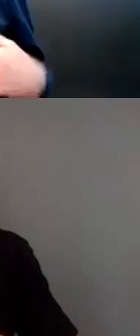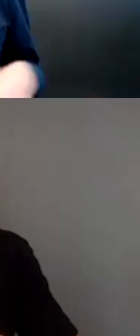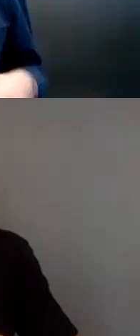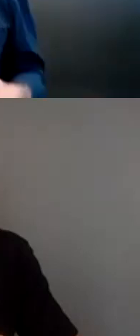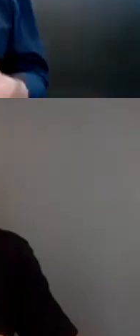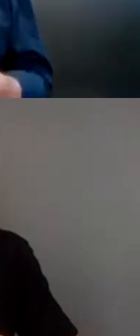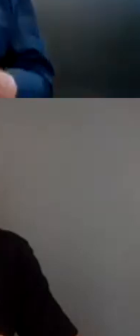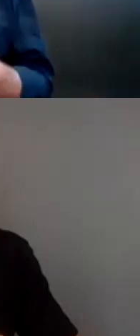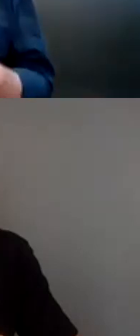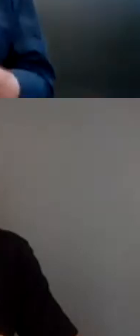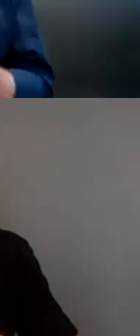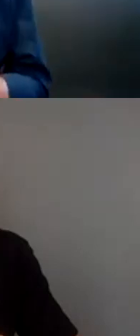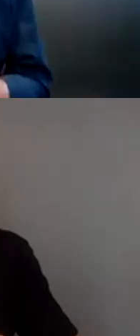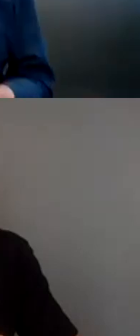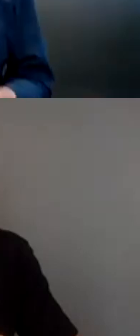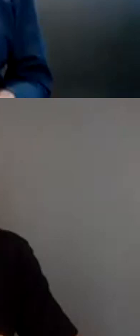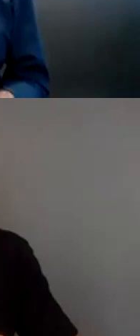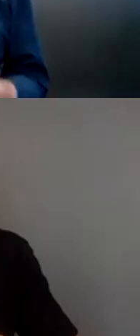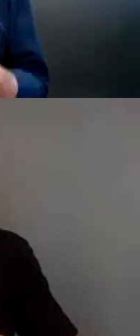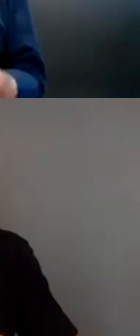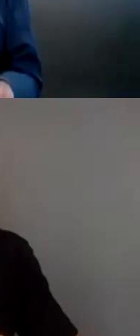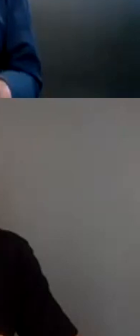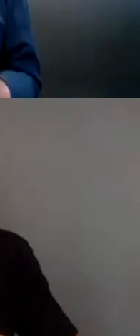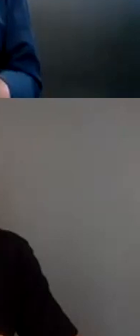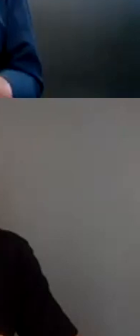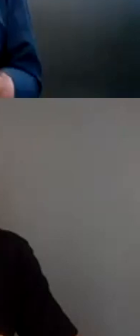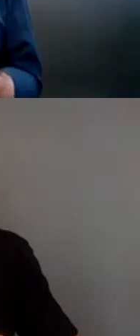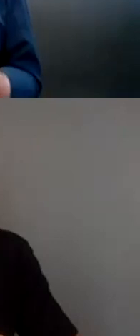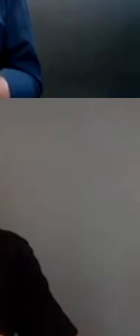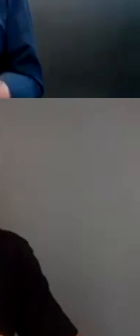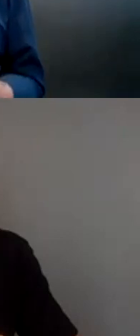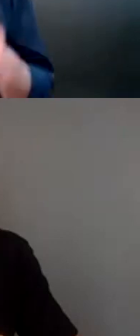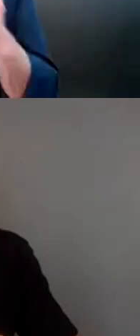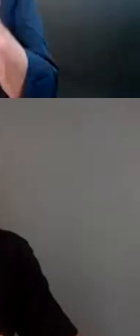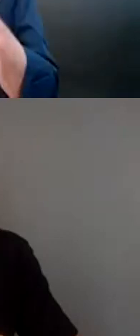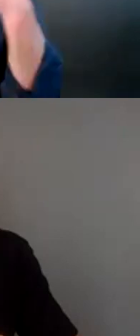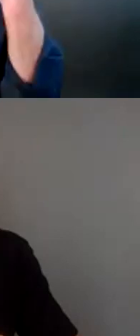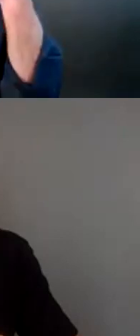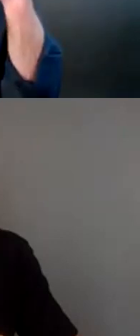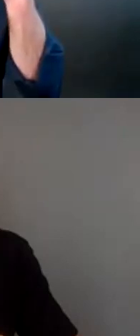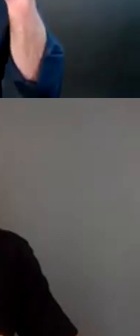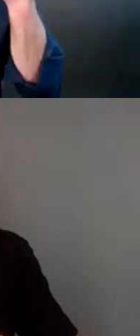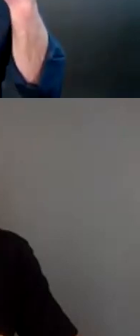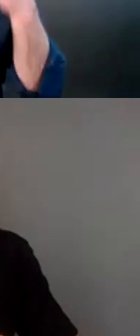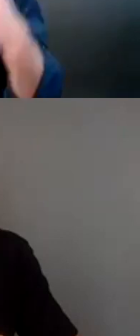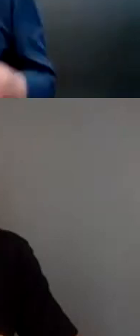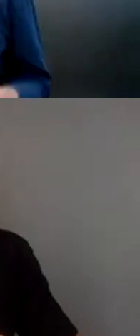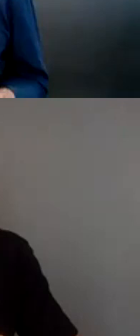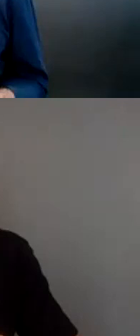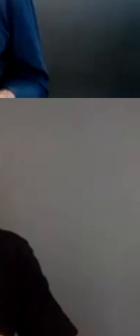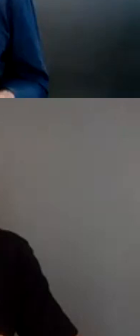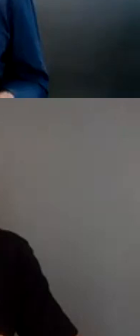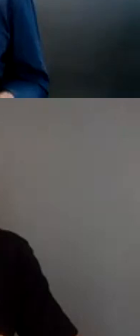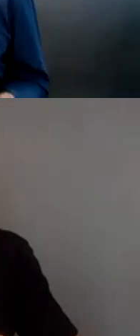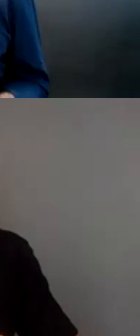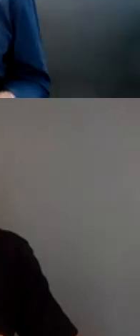the dynamics. It's we get a little bit of understanding, but it's sort of opened my eyes to a lot of I know the things that Margaret's been talking about